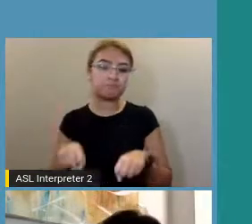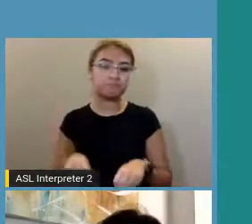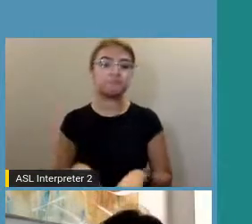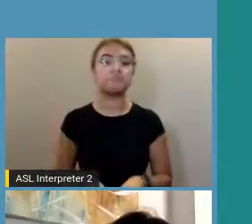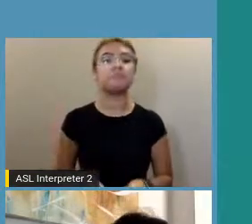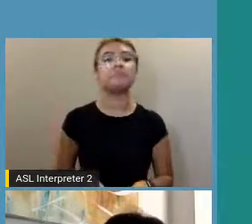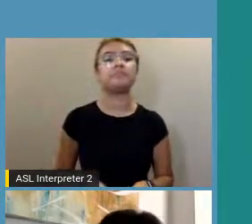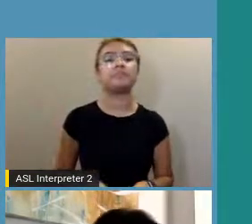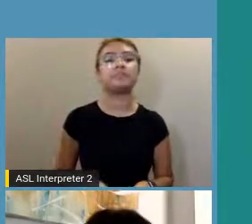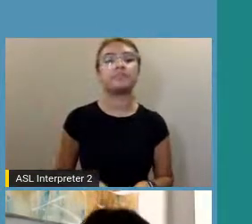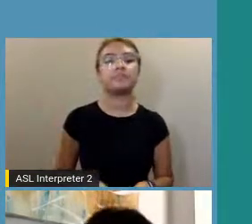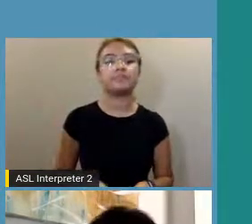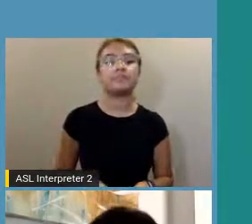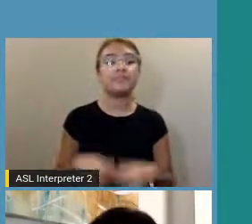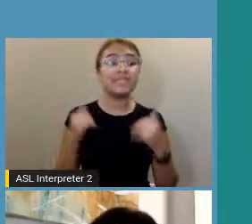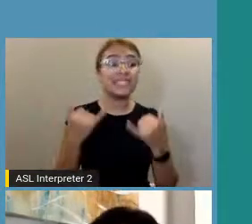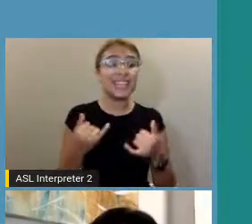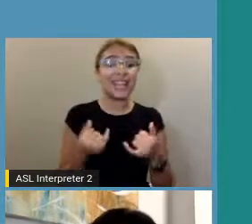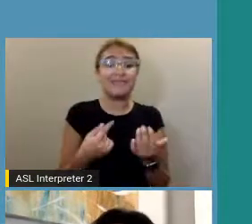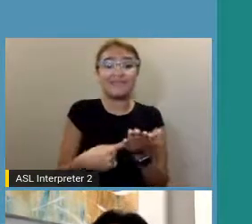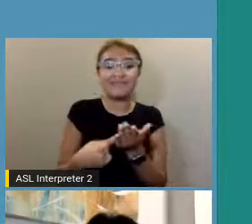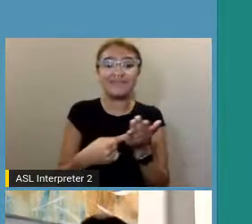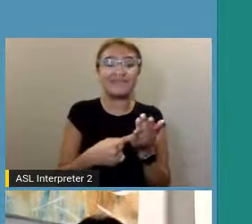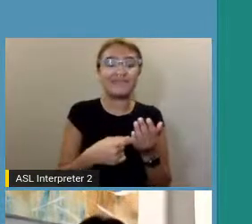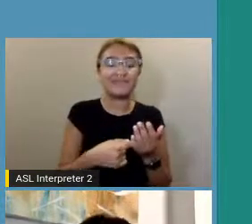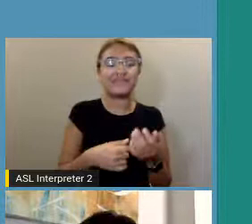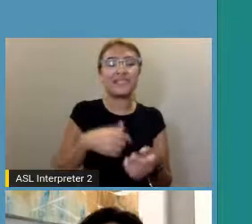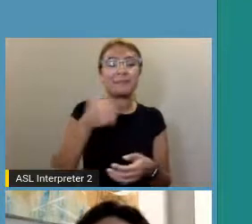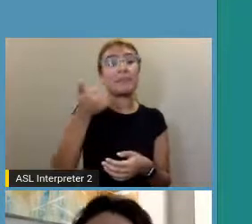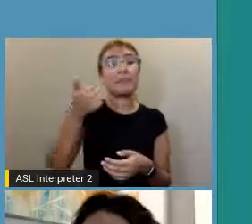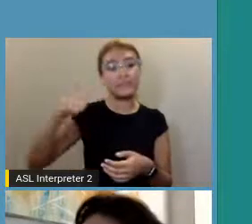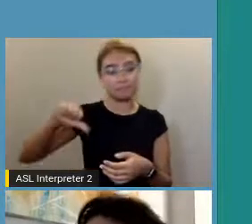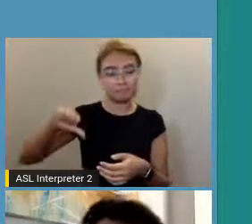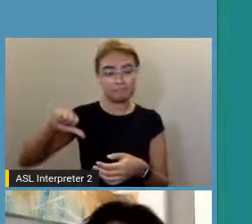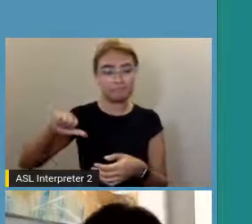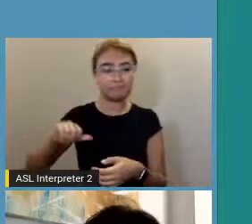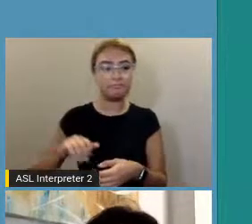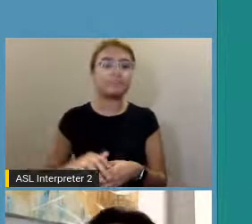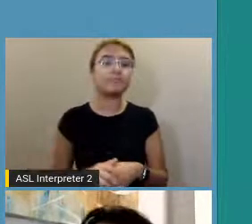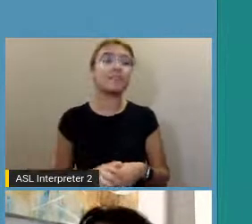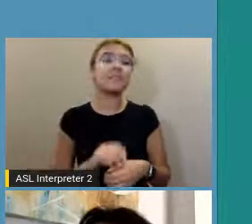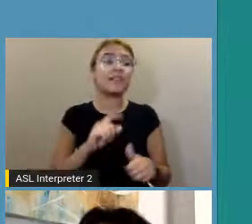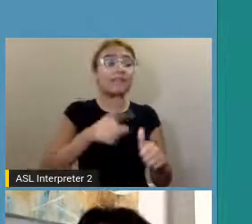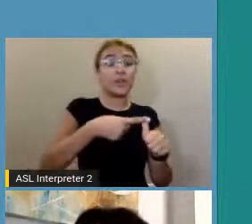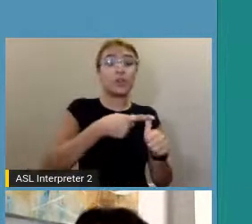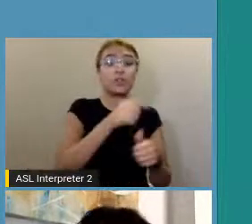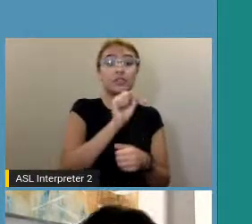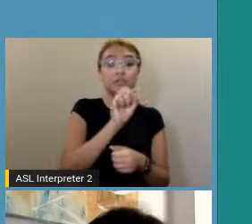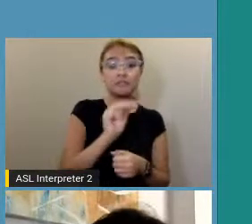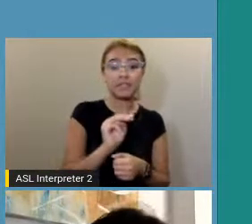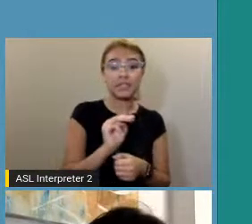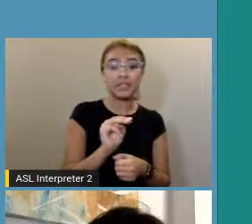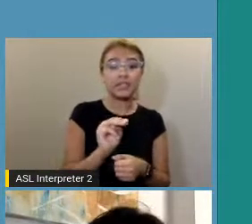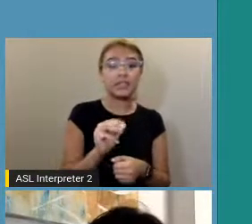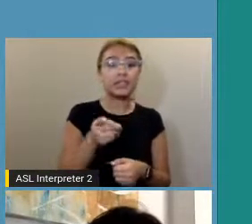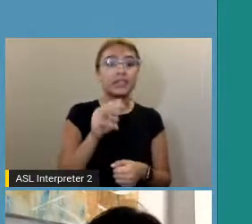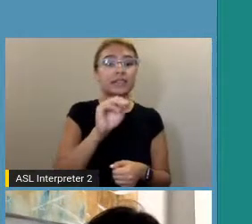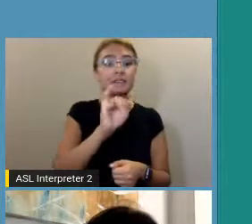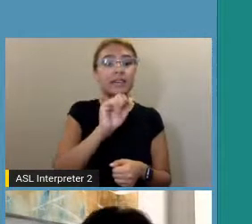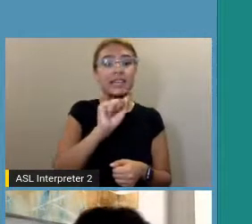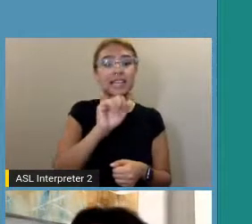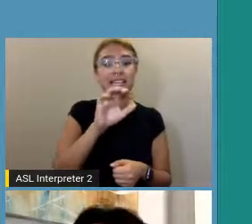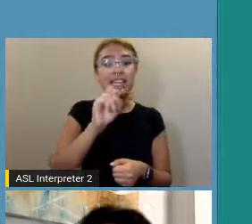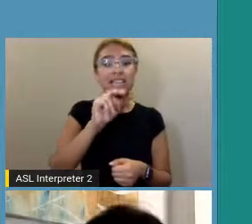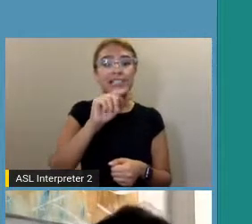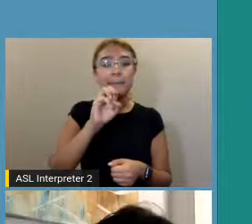Now I'm going to cover some of the pros and cons. So the first is social media. For example, this is Maya Contemporary. This is an art gallery